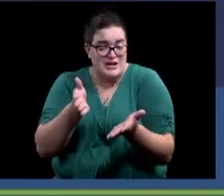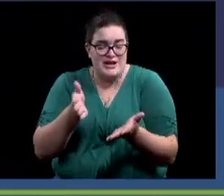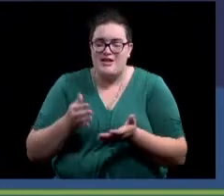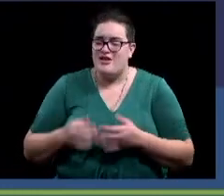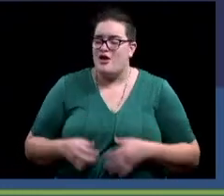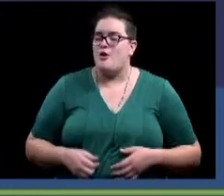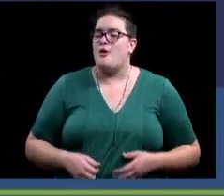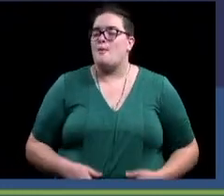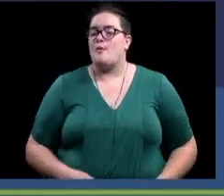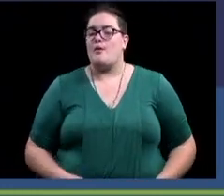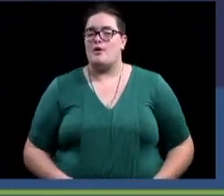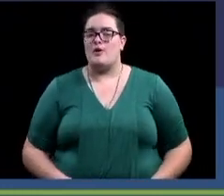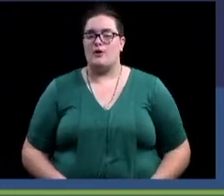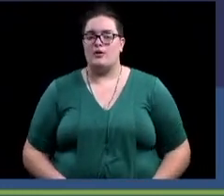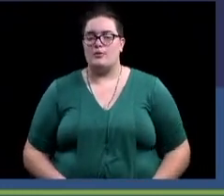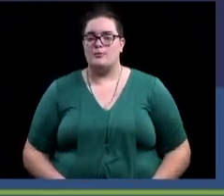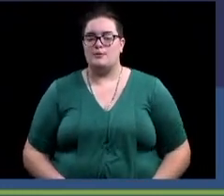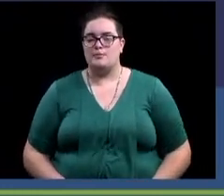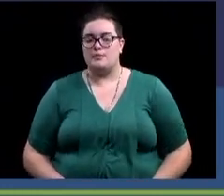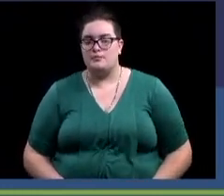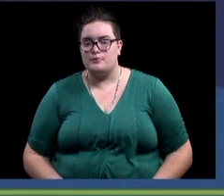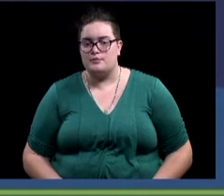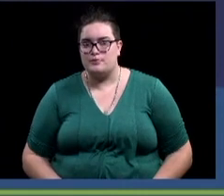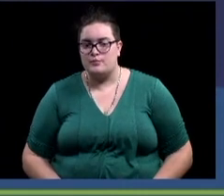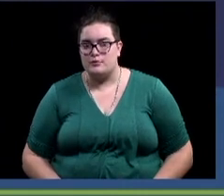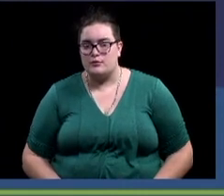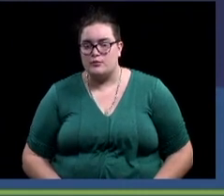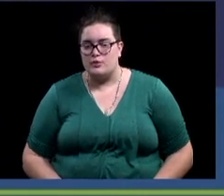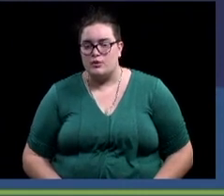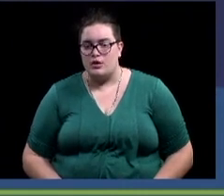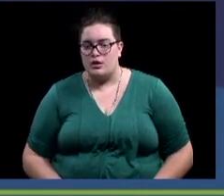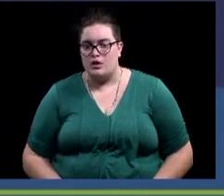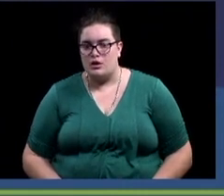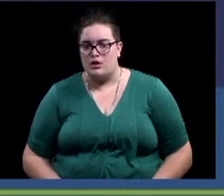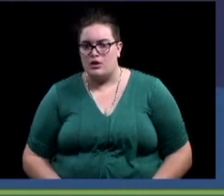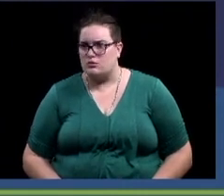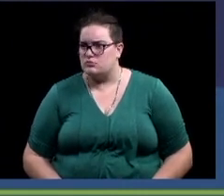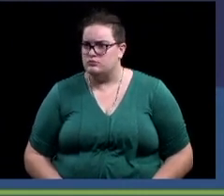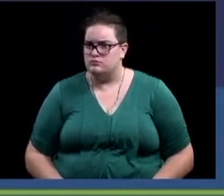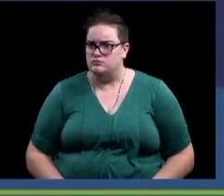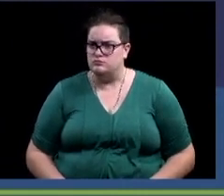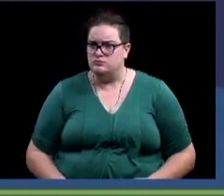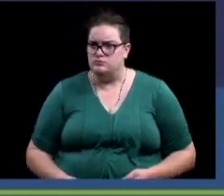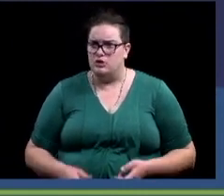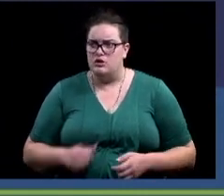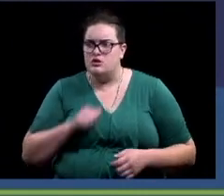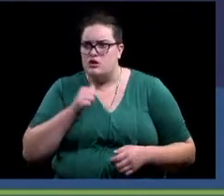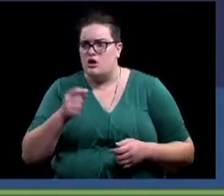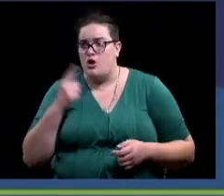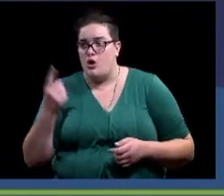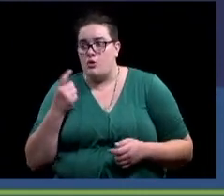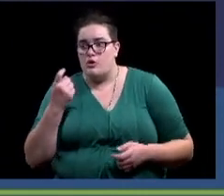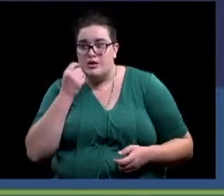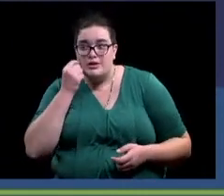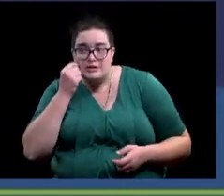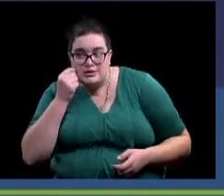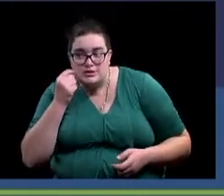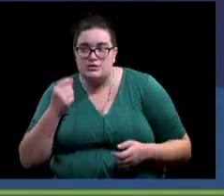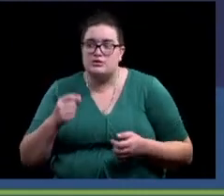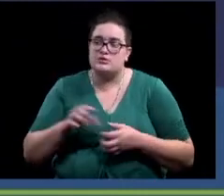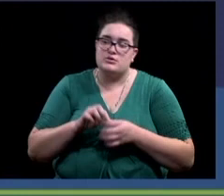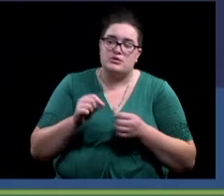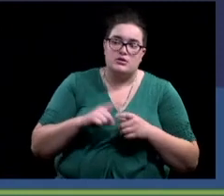a race background, but also a gender background. And so I really have to congratulate you on that. It is a representation